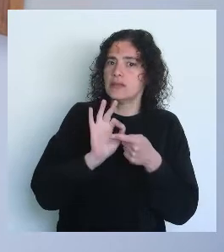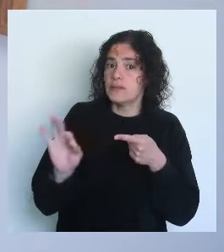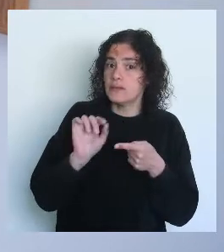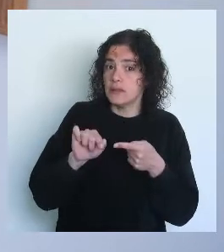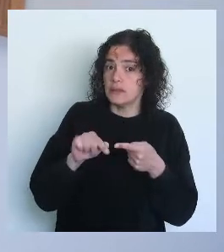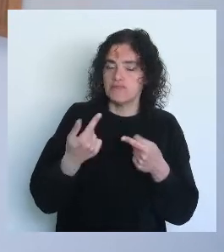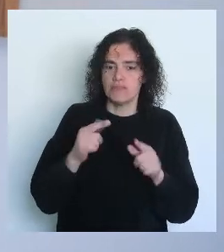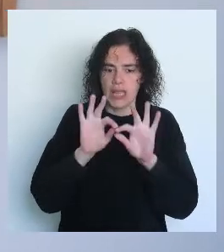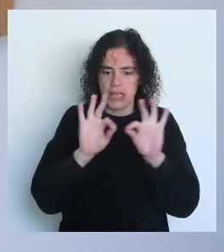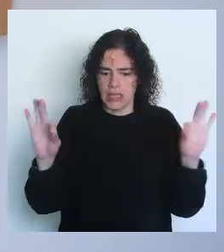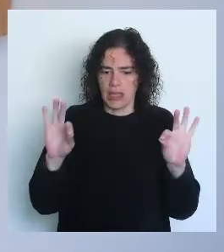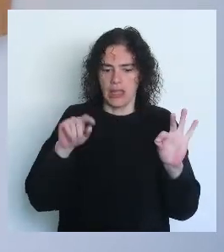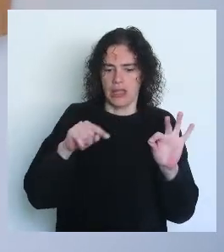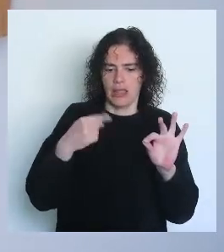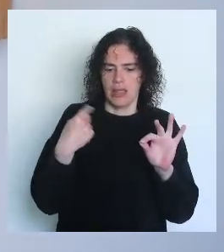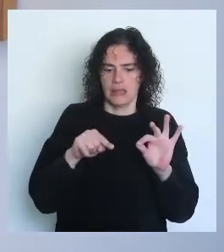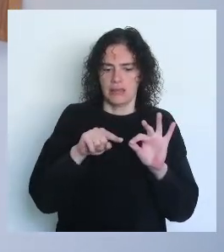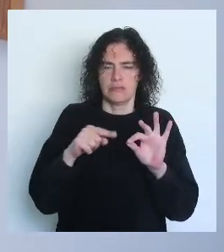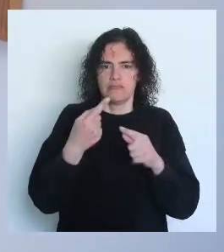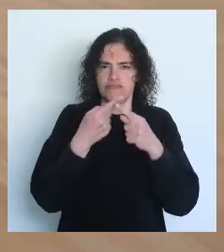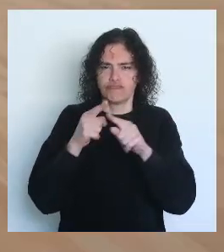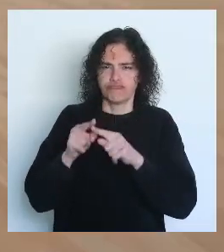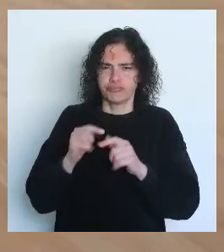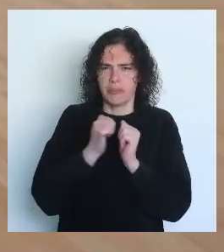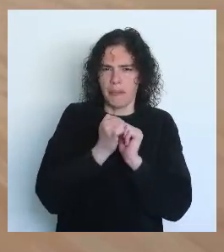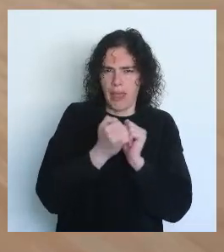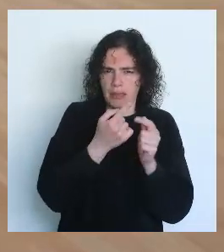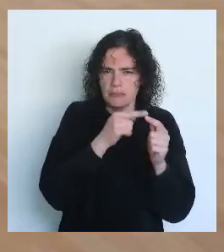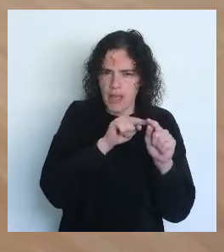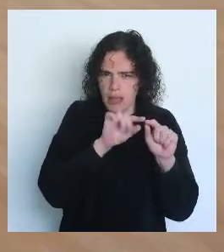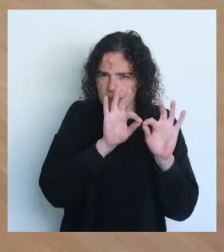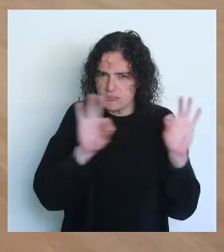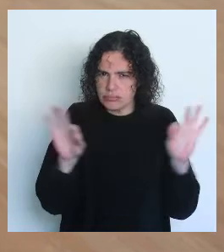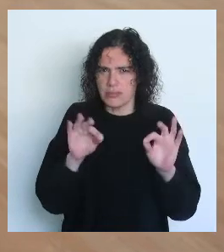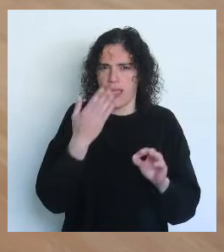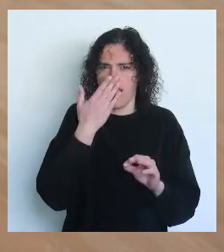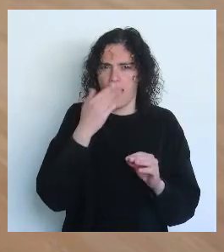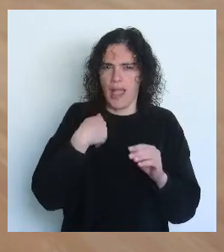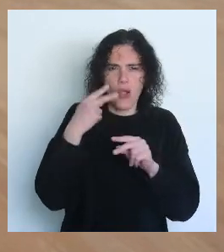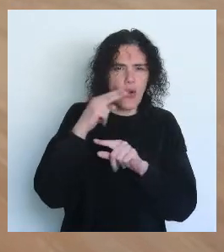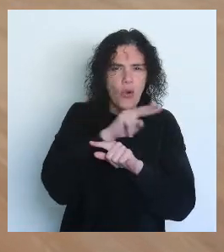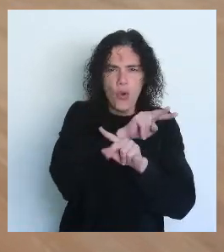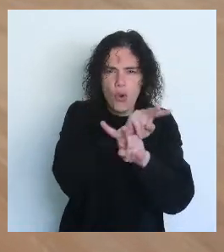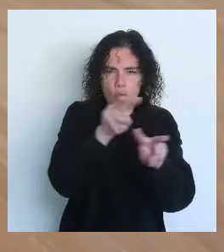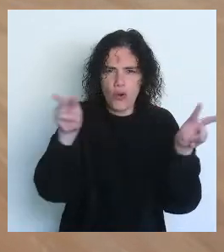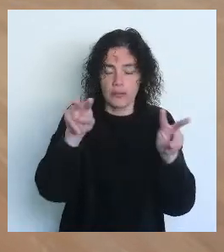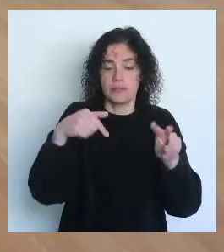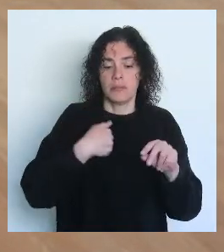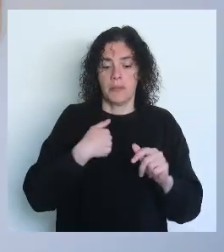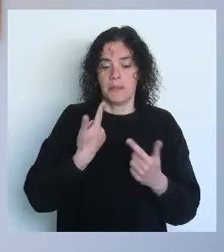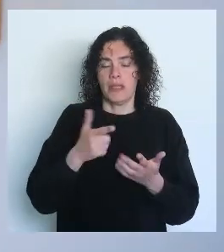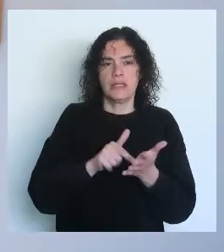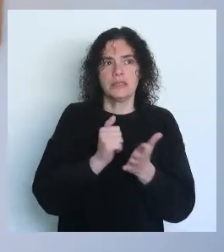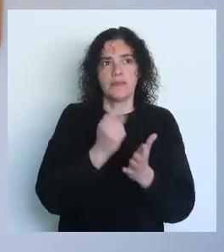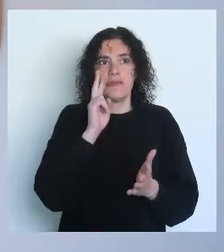it defines a line on the different piece of the paper, almost like an horizon. And for me,